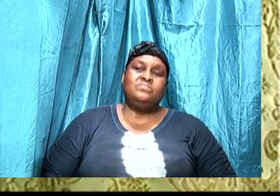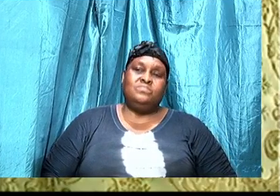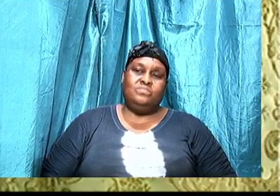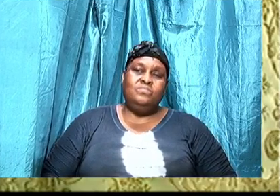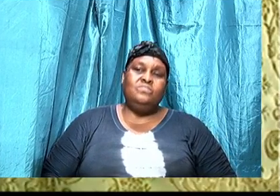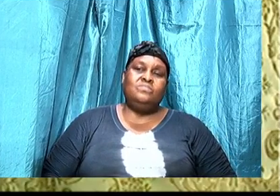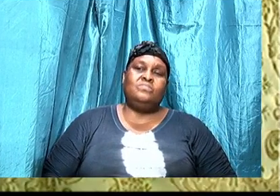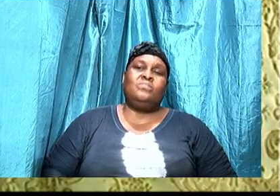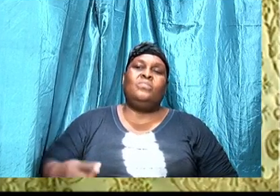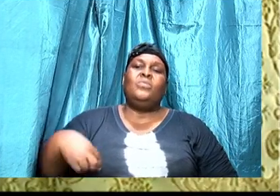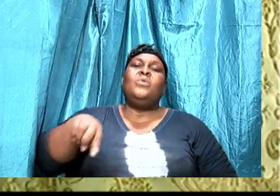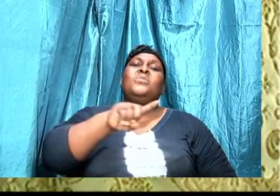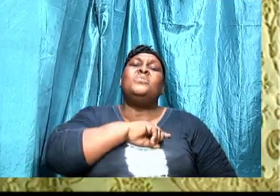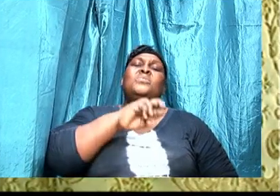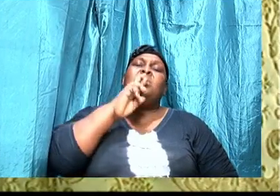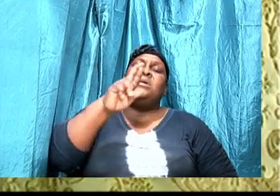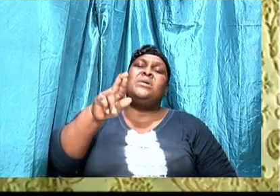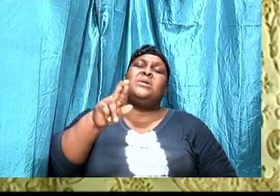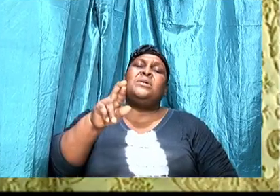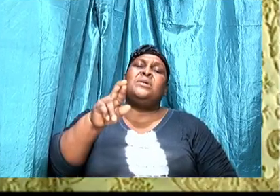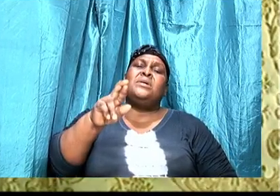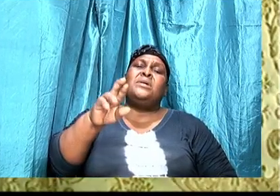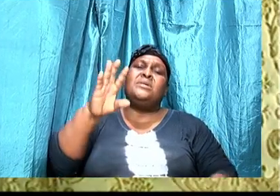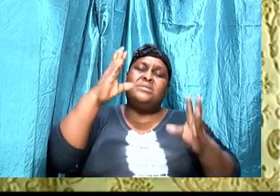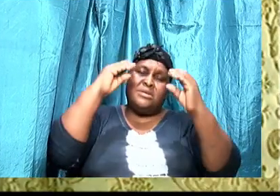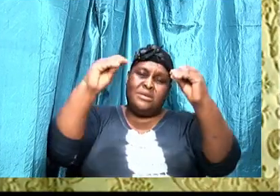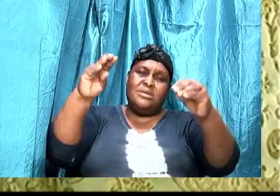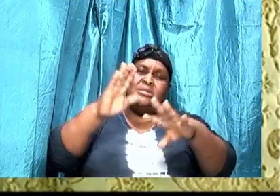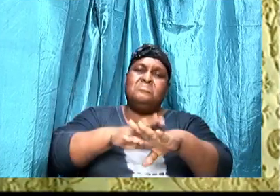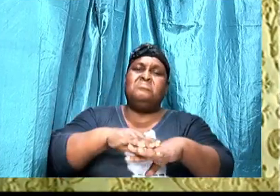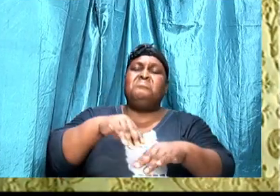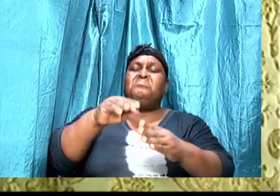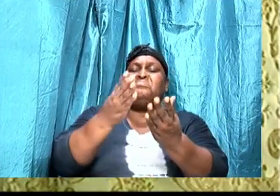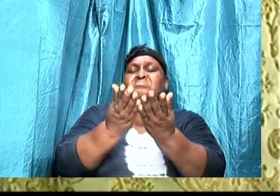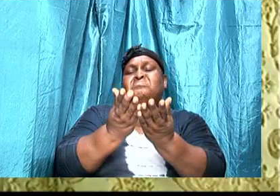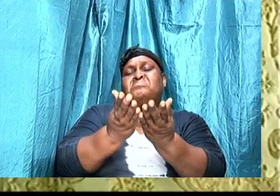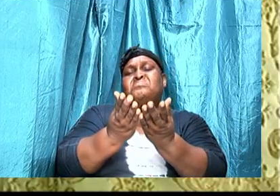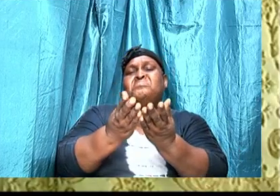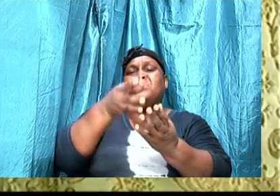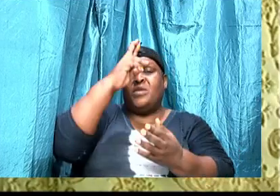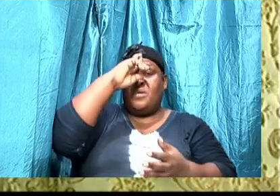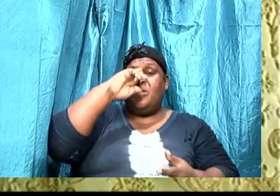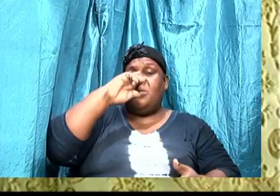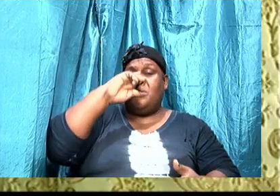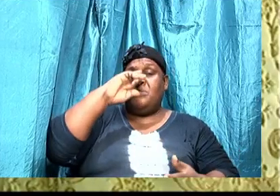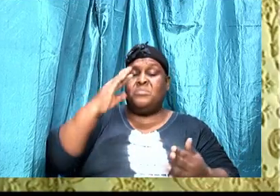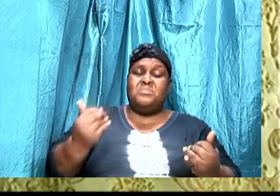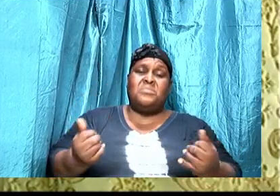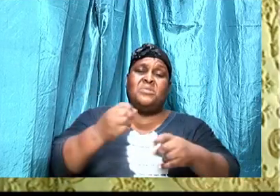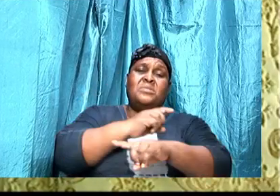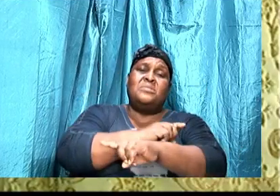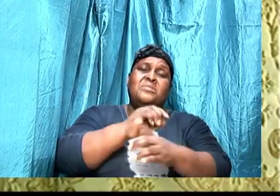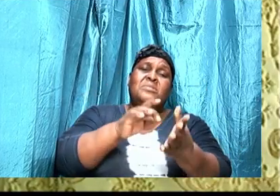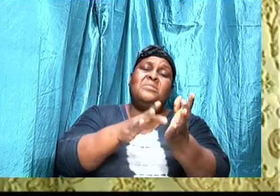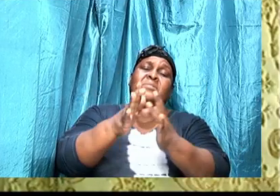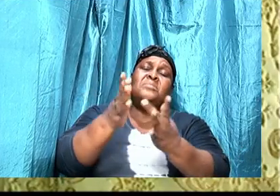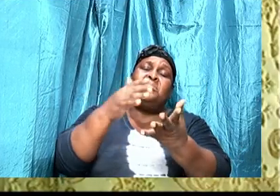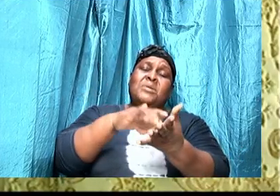Amen. So we are looking at the book of Romans in today's Bible